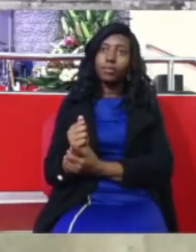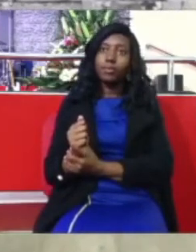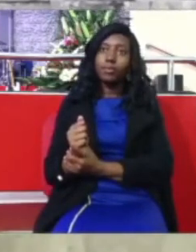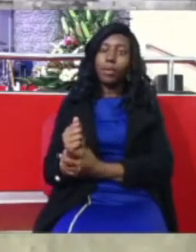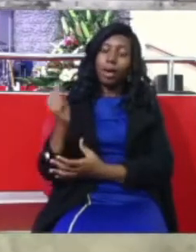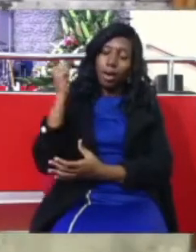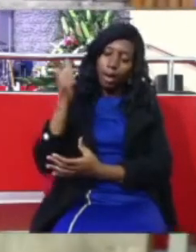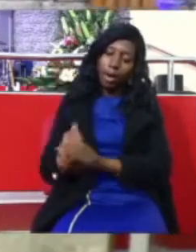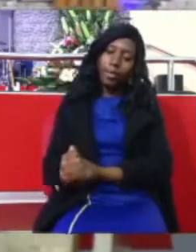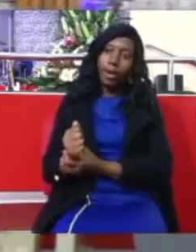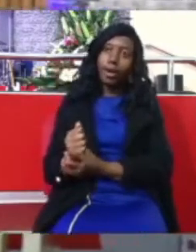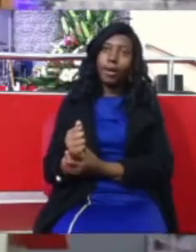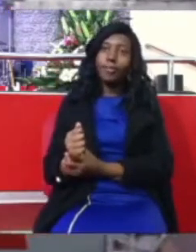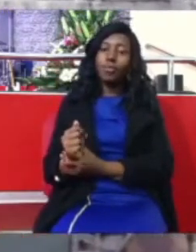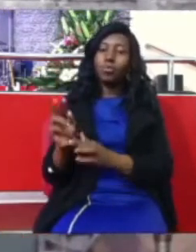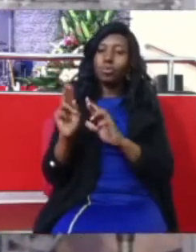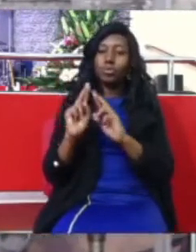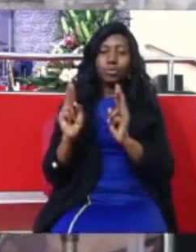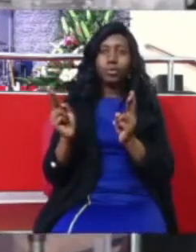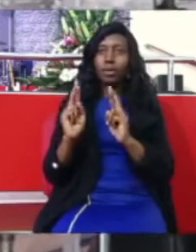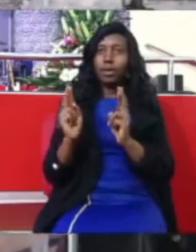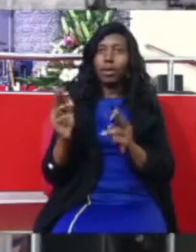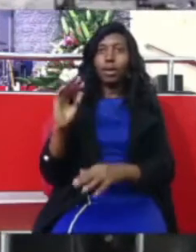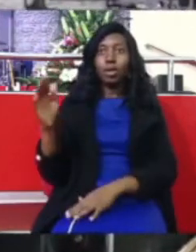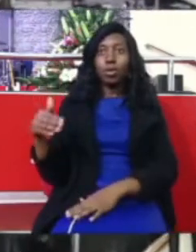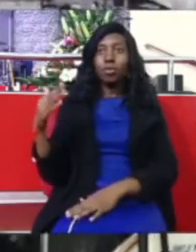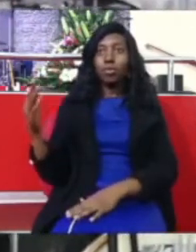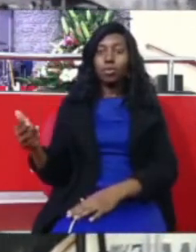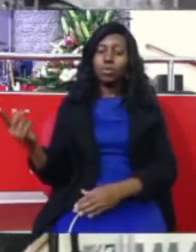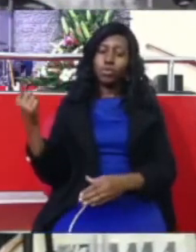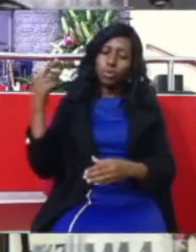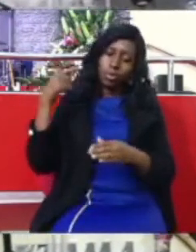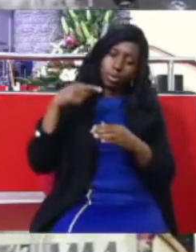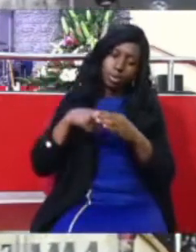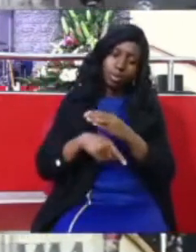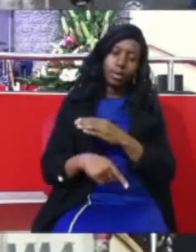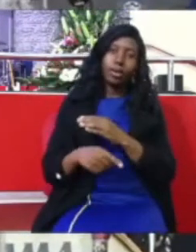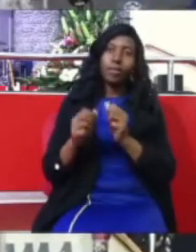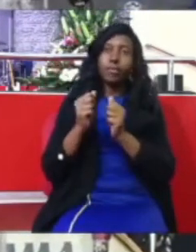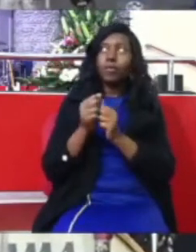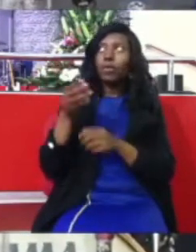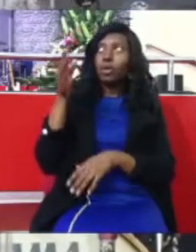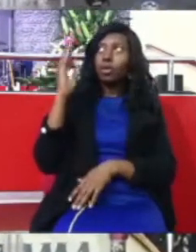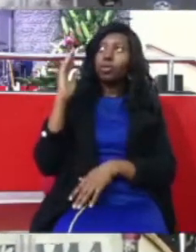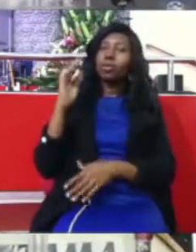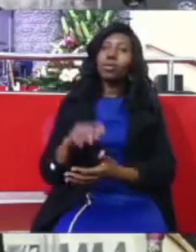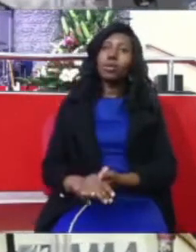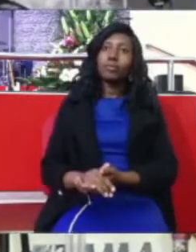Abraham walked on deep waters where he was told, leave the land and go to the place I will show you. He